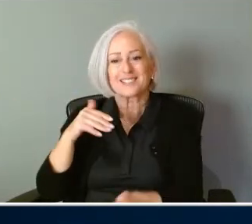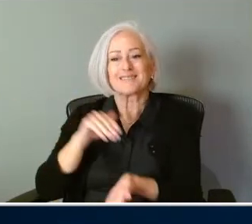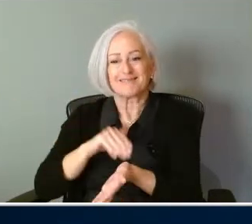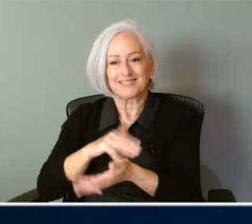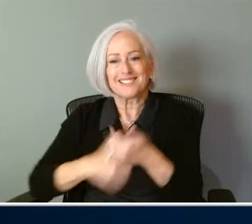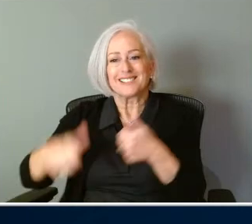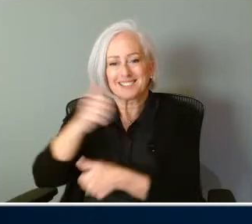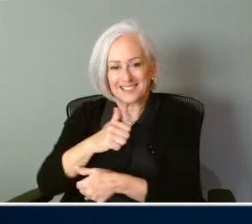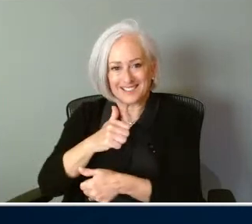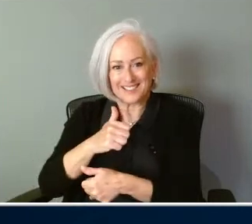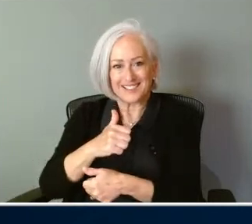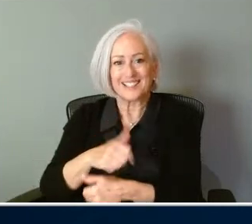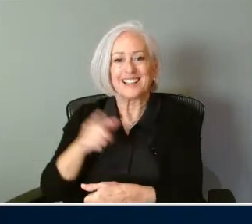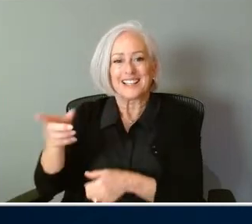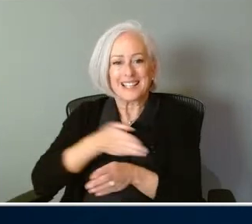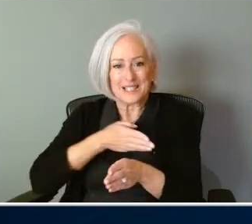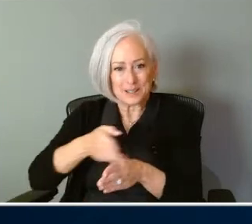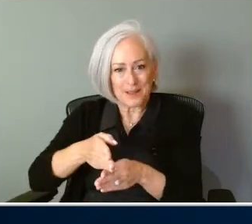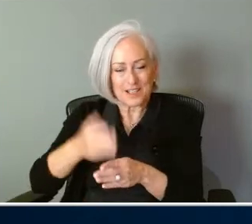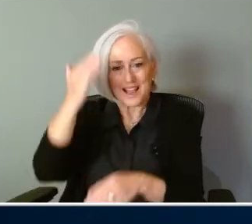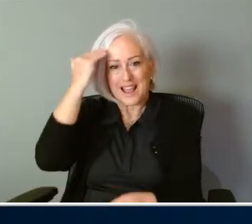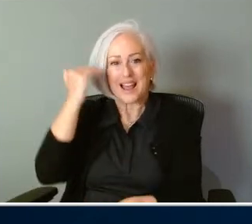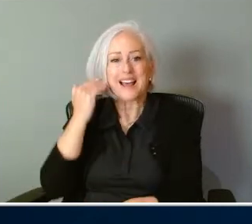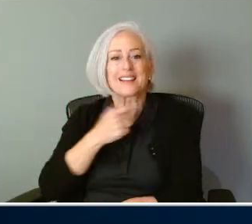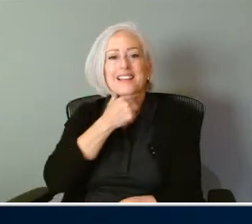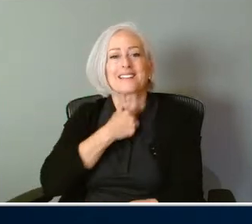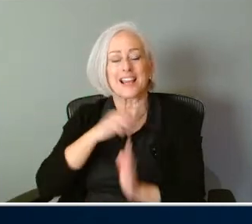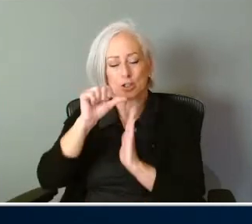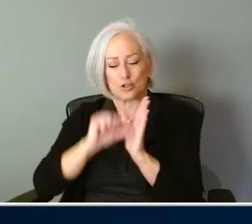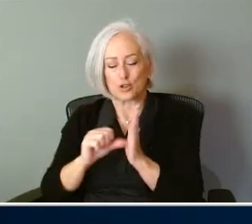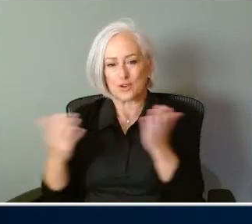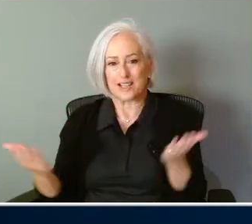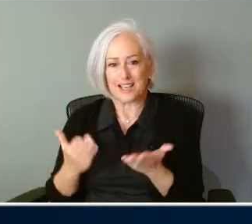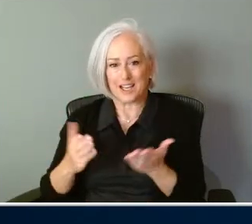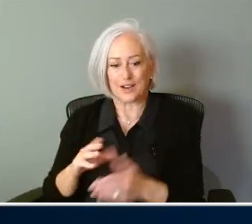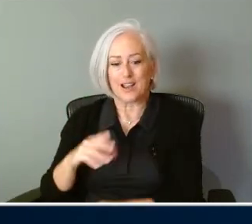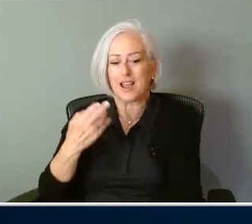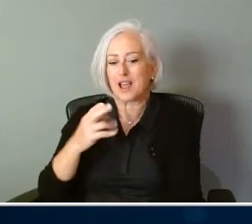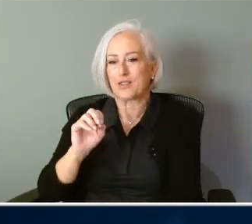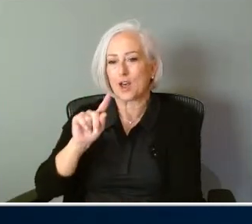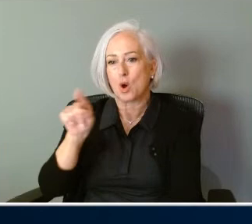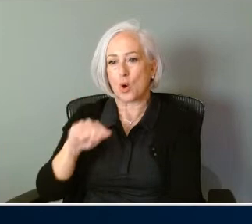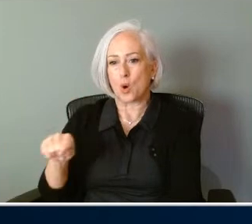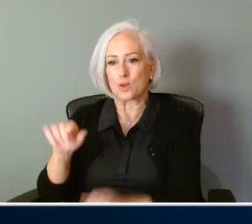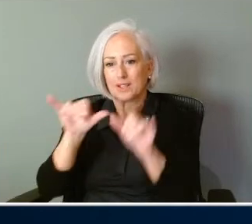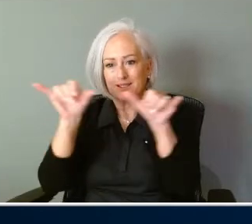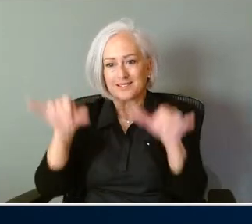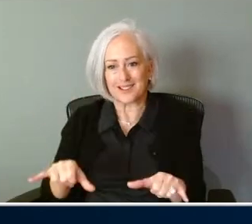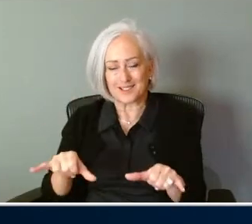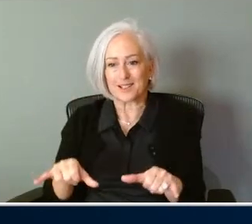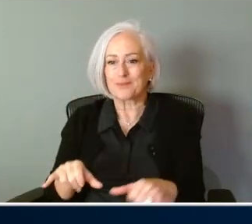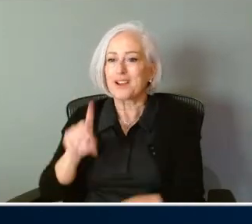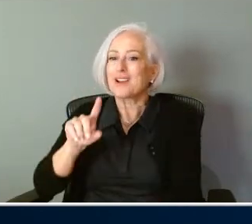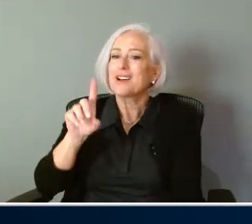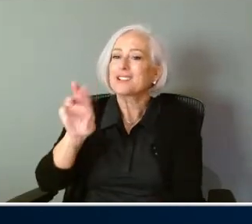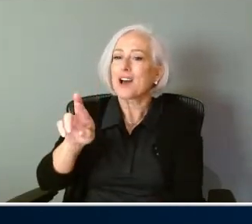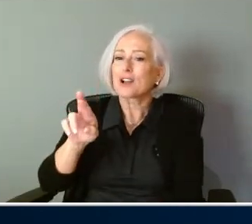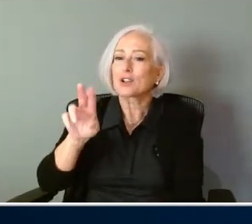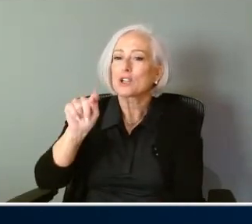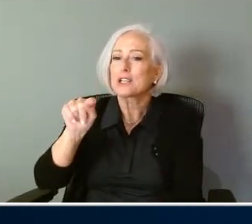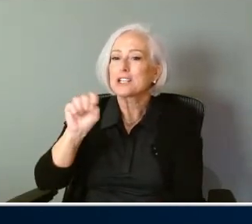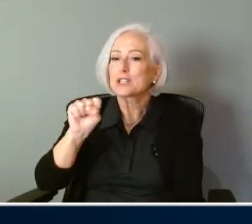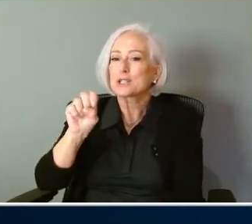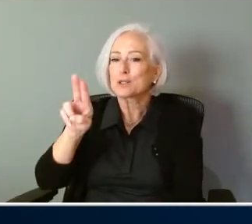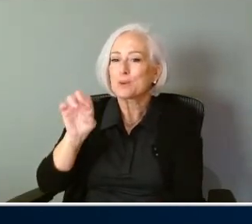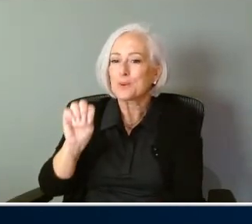He specialized in head and neck surgery here at the health system. Dr. Suey, how are you? Are you enjoying retirement or semi-retirement?